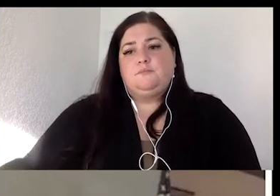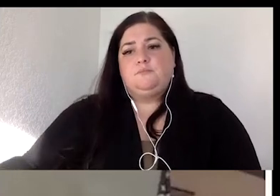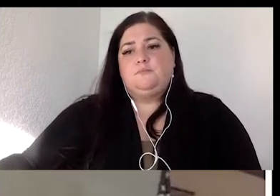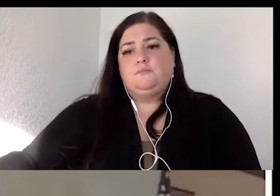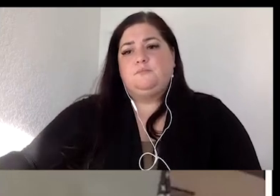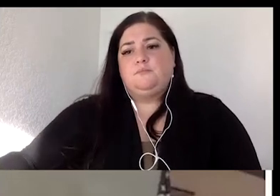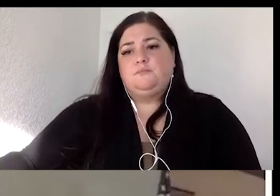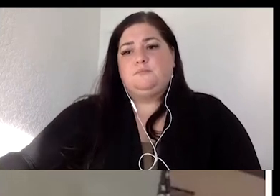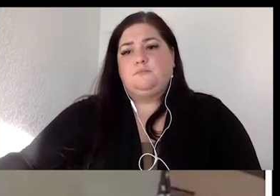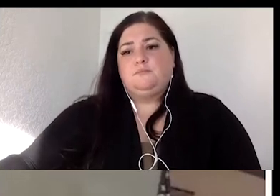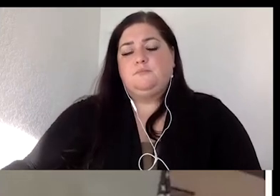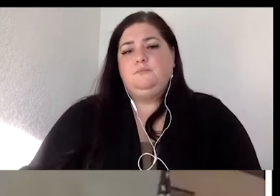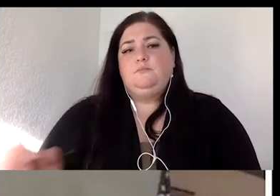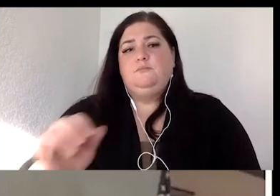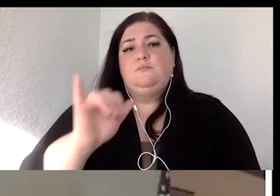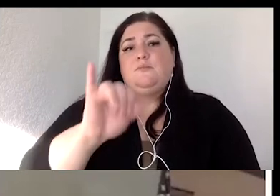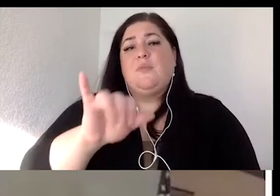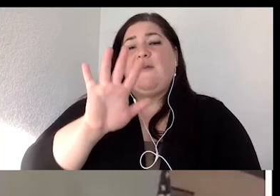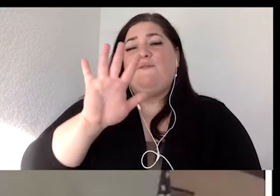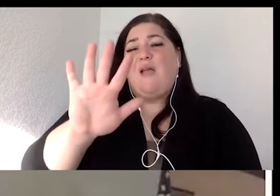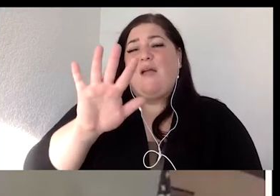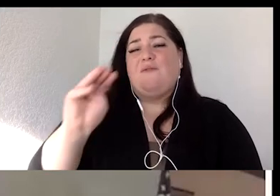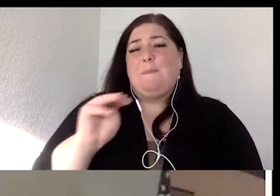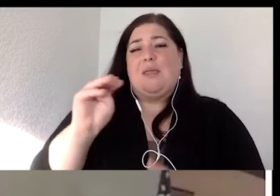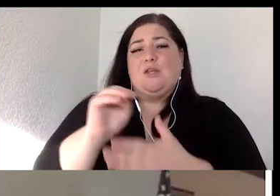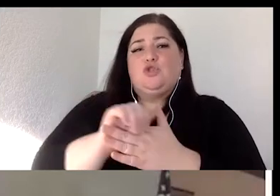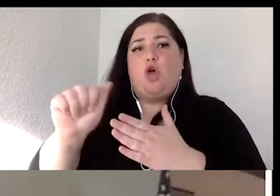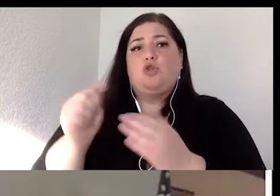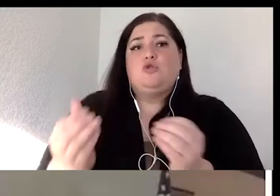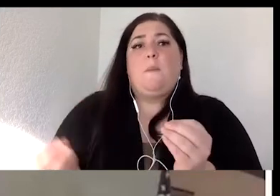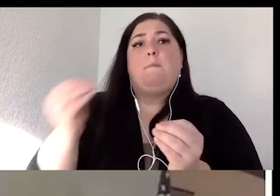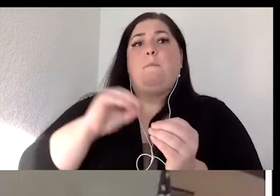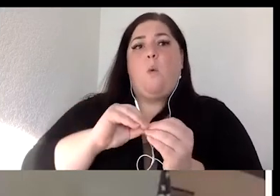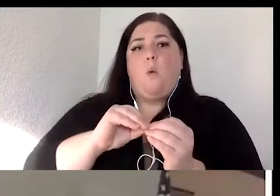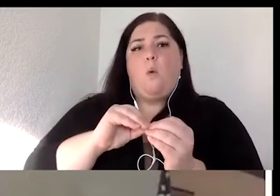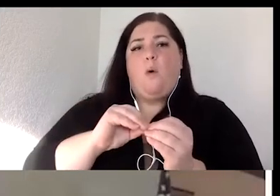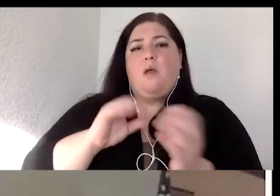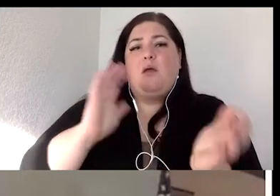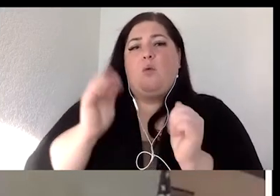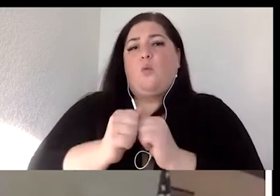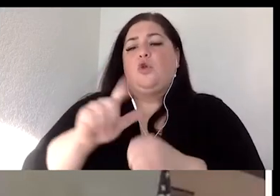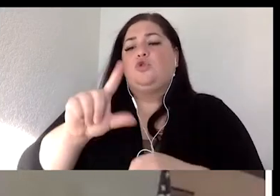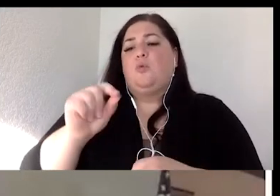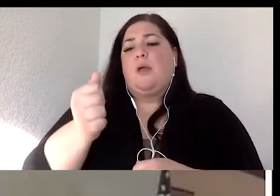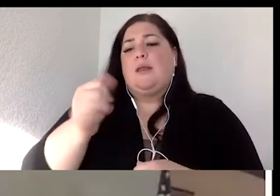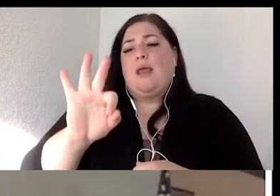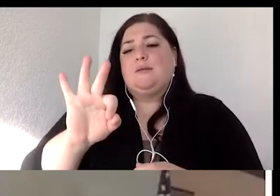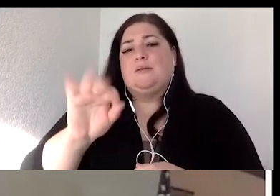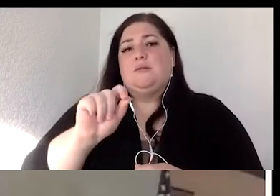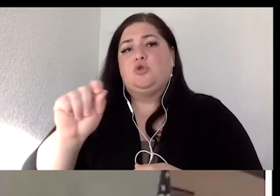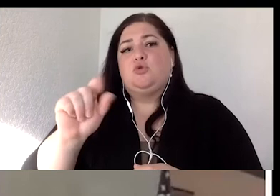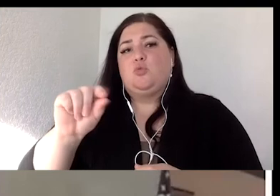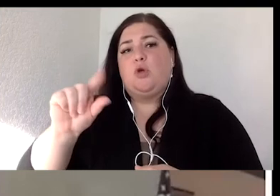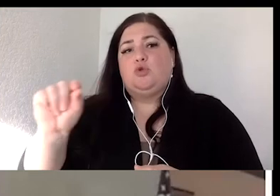That's real money. It's $5 million more than had been in the 2019-20 budget.